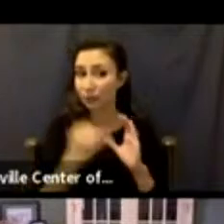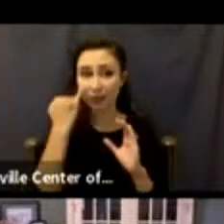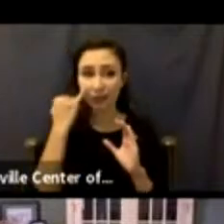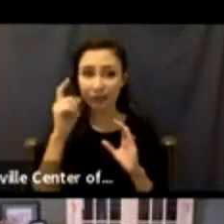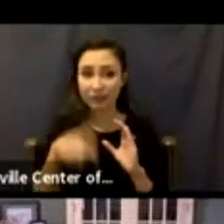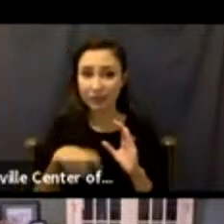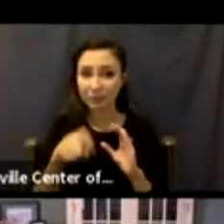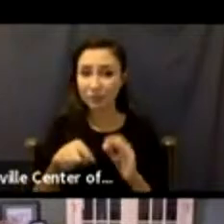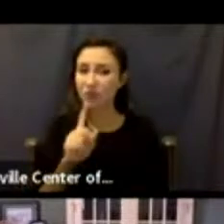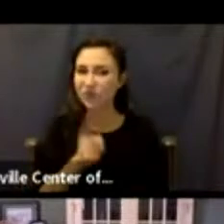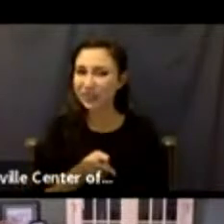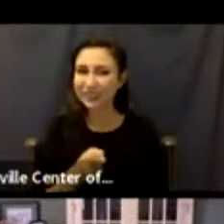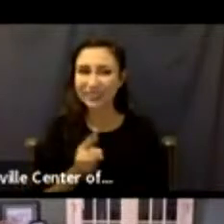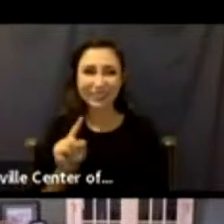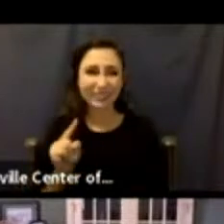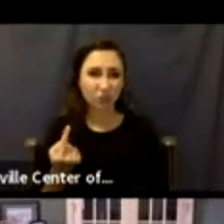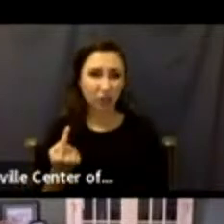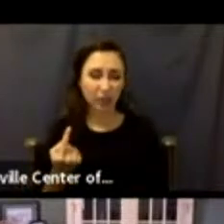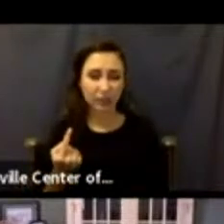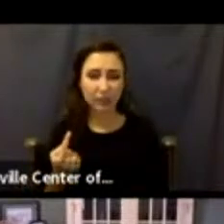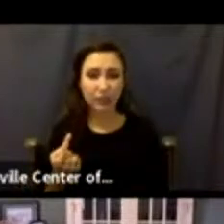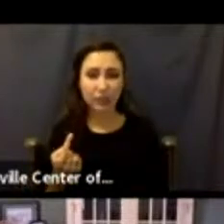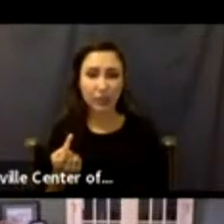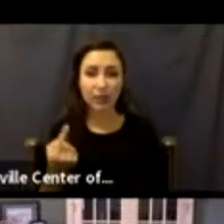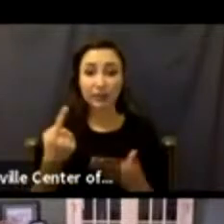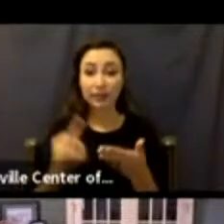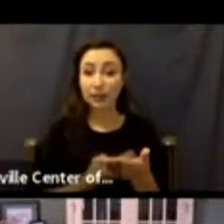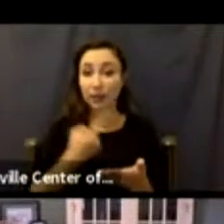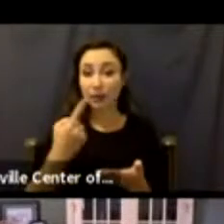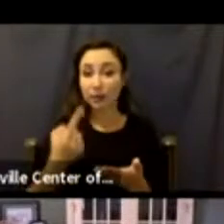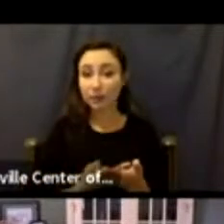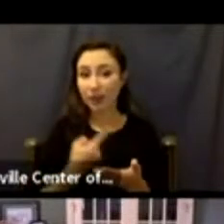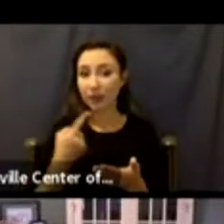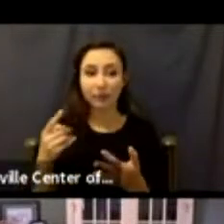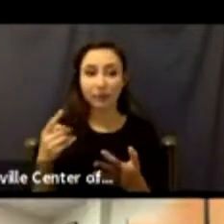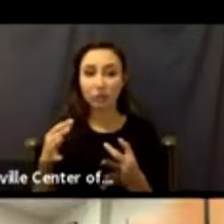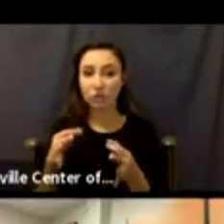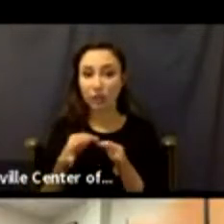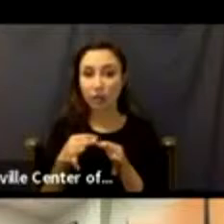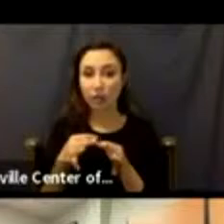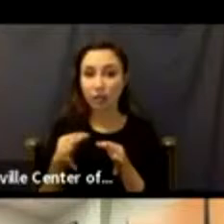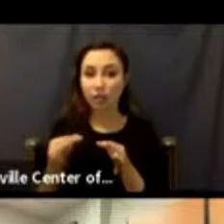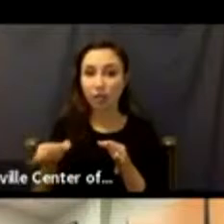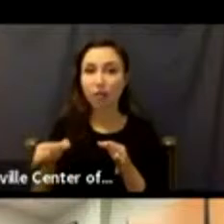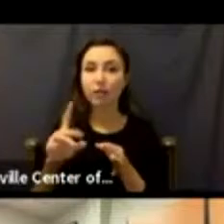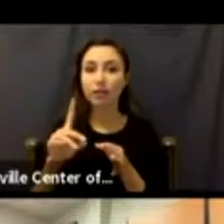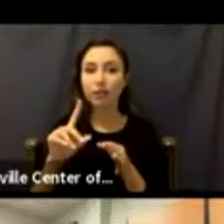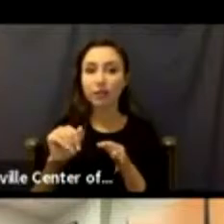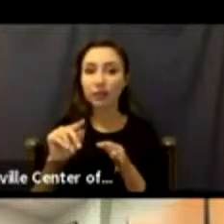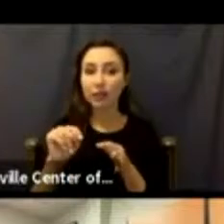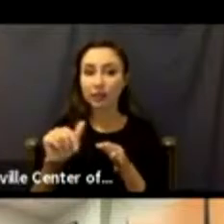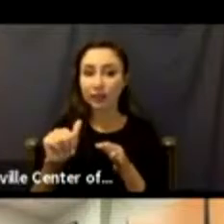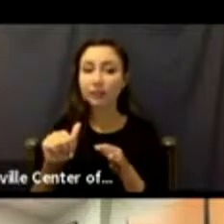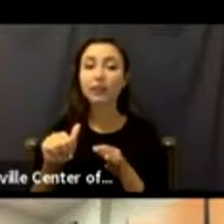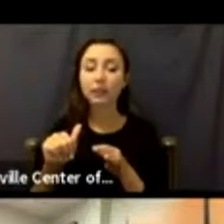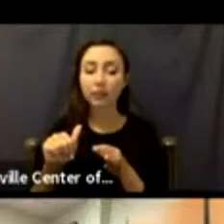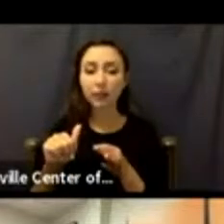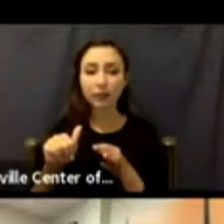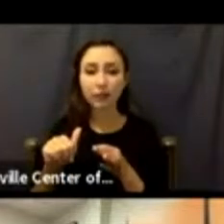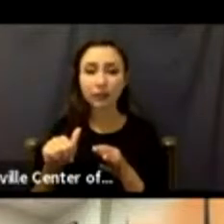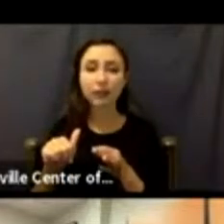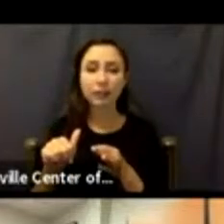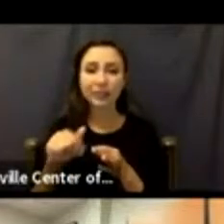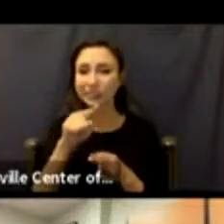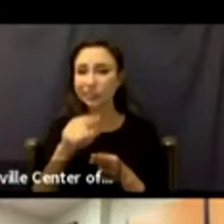but really, is it just, sometimes there's just a lag in the data update and the reporting. You all have talked about the differences